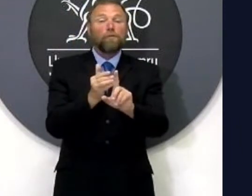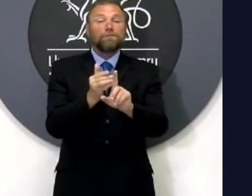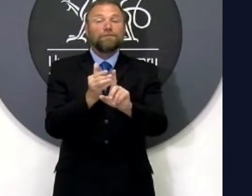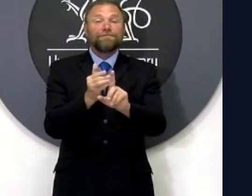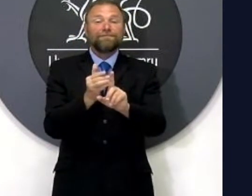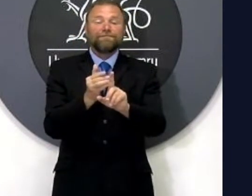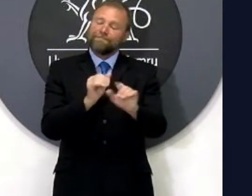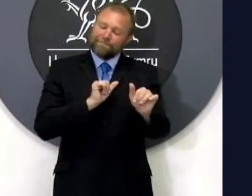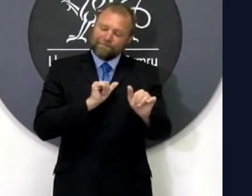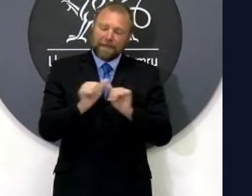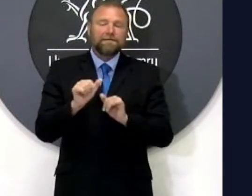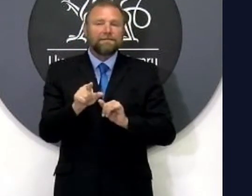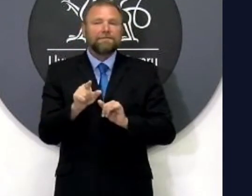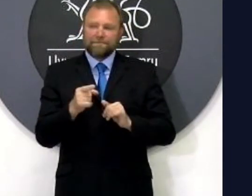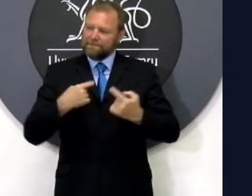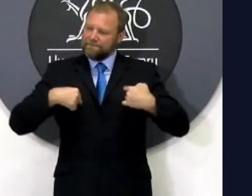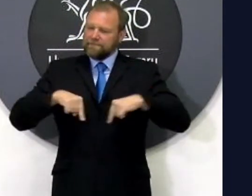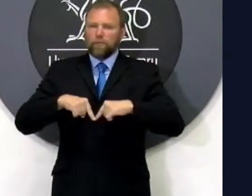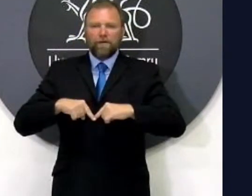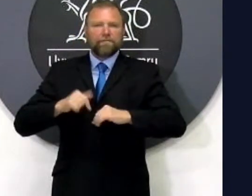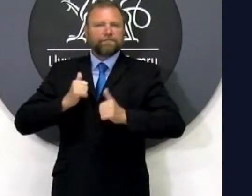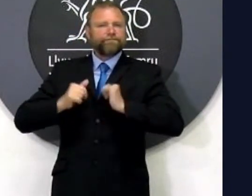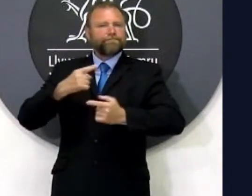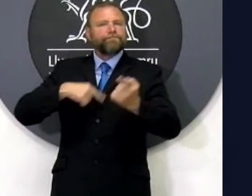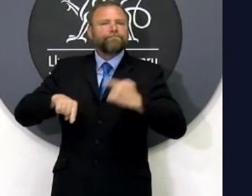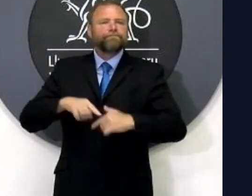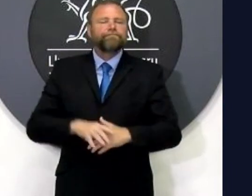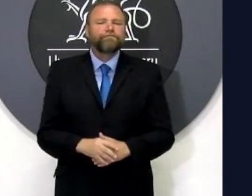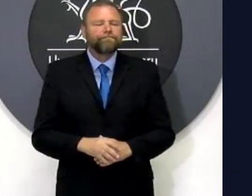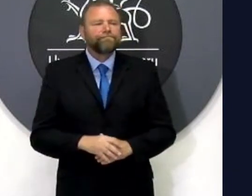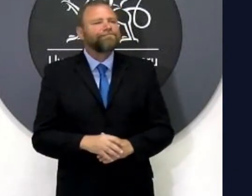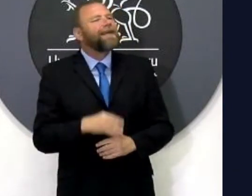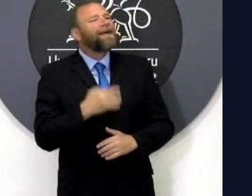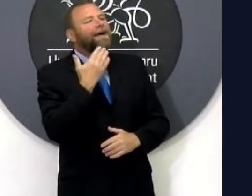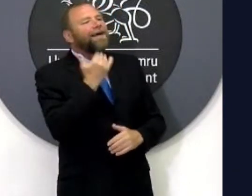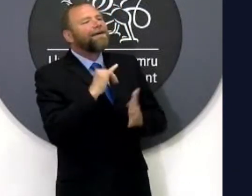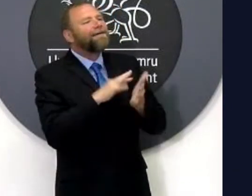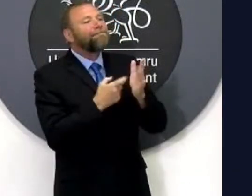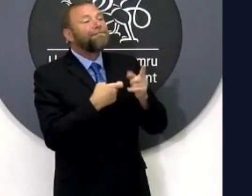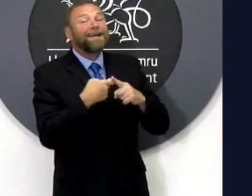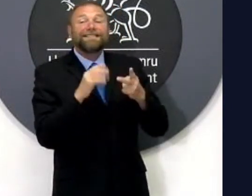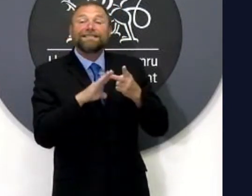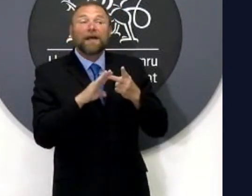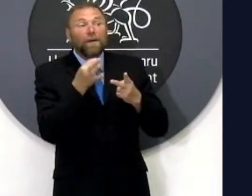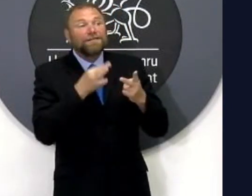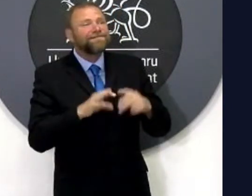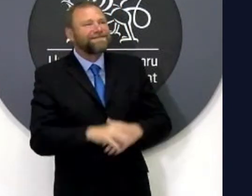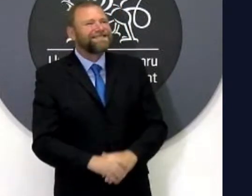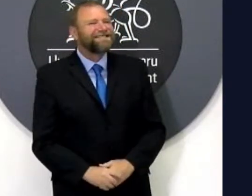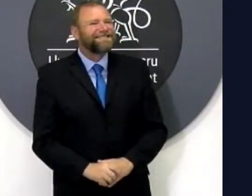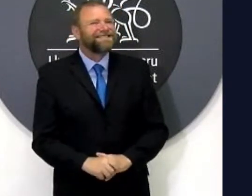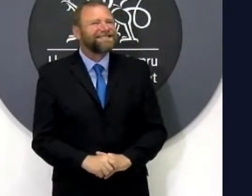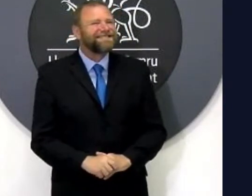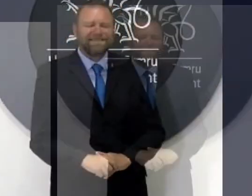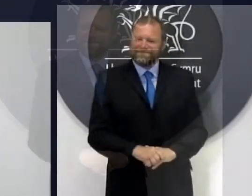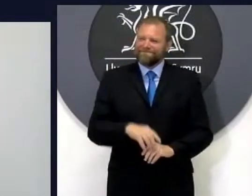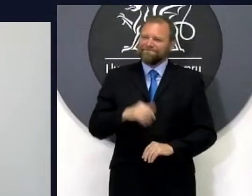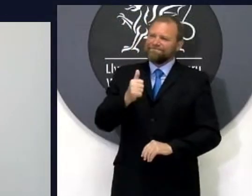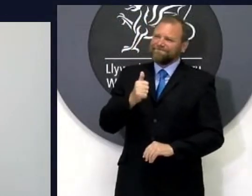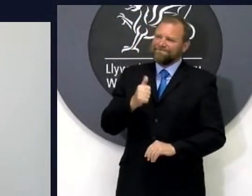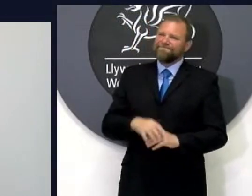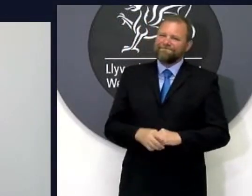vindicated in terms of the Welsh Government's decisions. Mark, did you have a second question? I do indeed. Thank you very